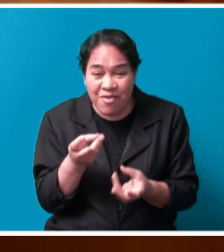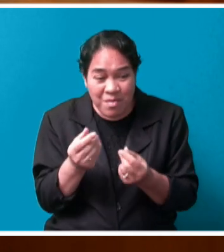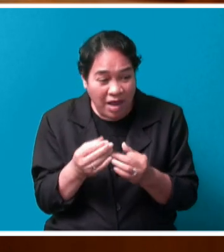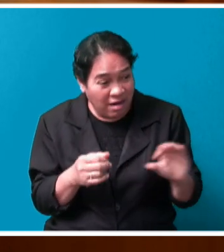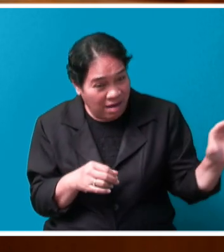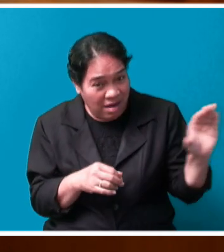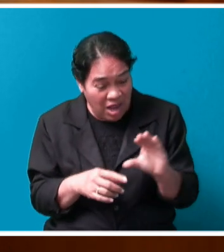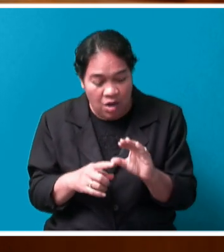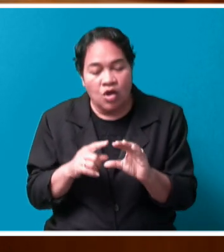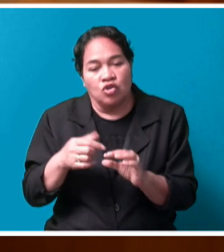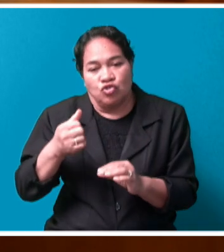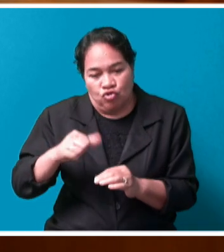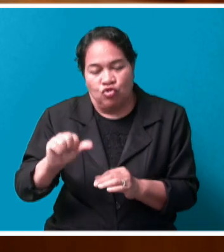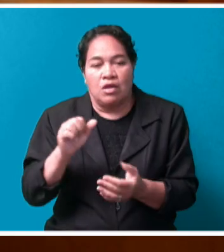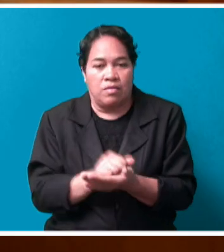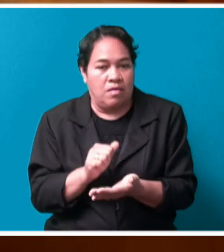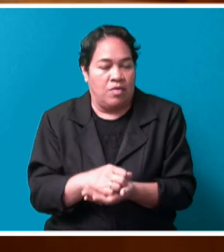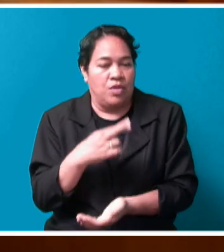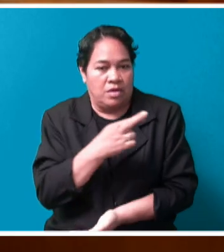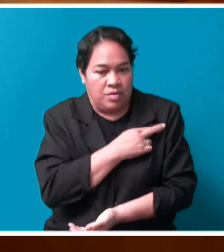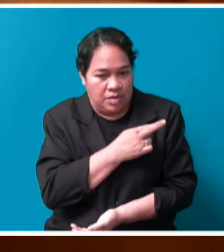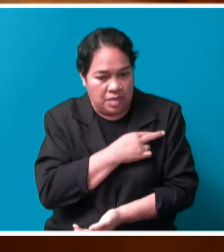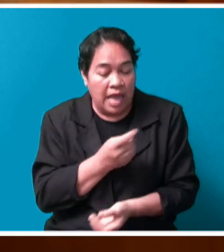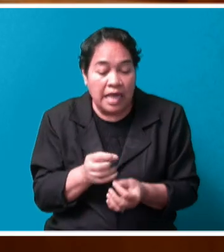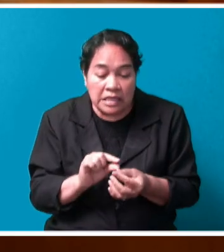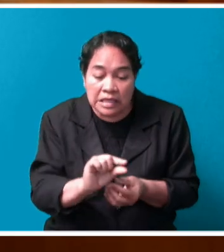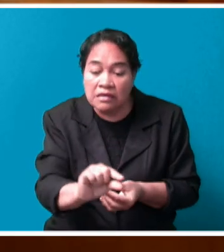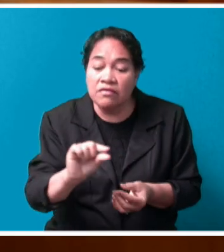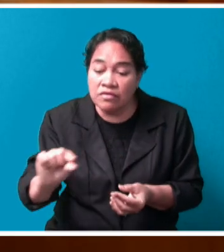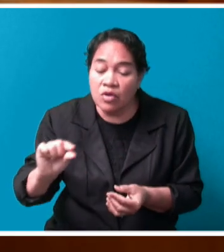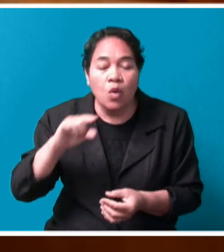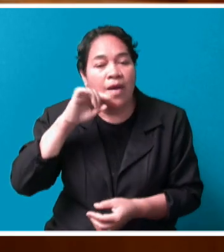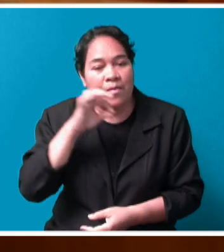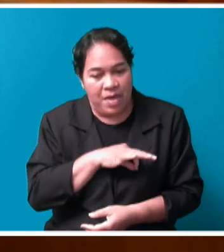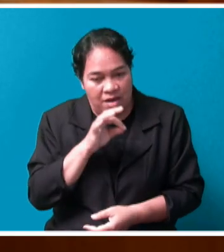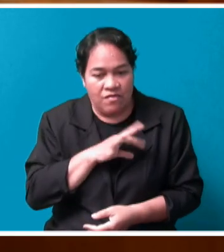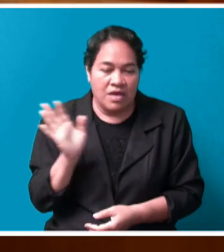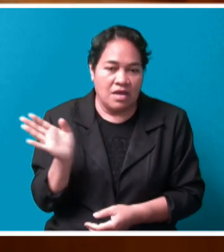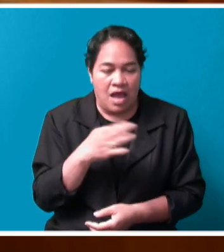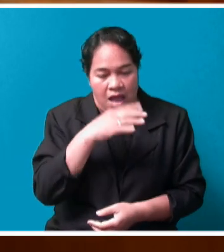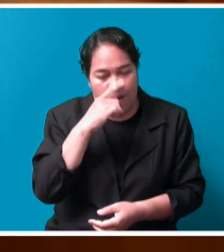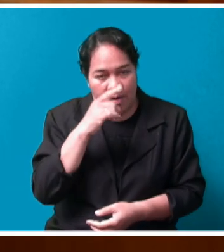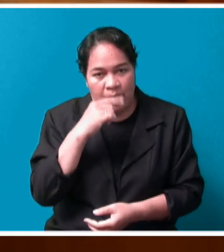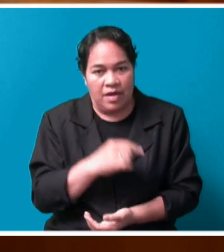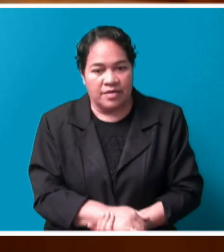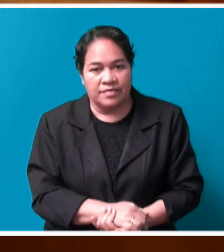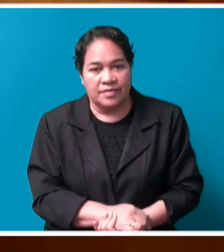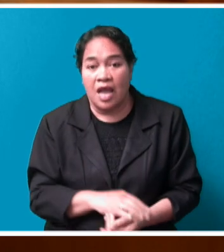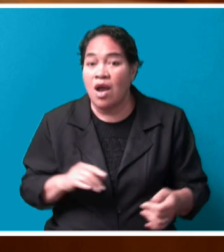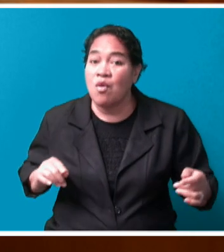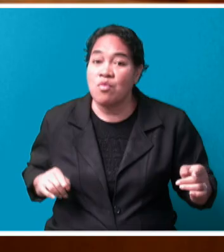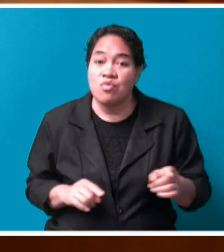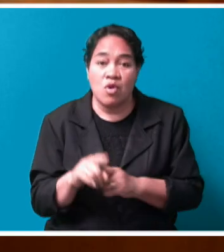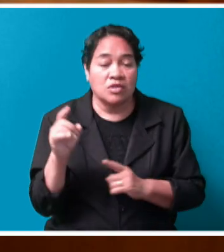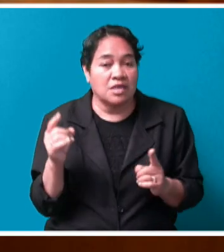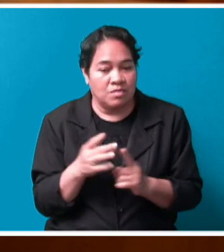used responsibly and delivers the greatest possible benefit to our people. Most importantly,